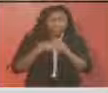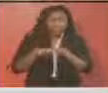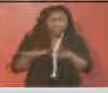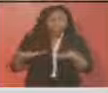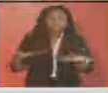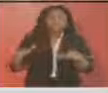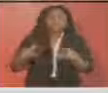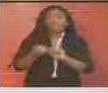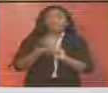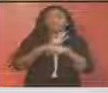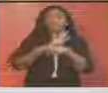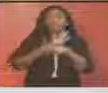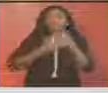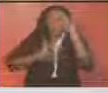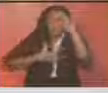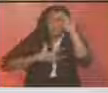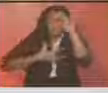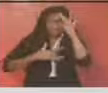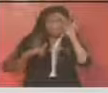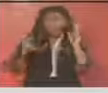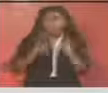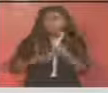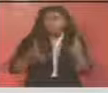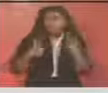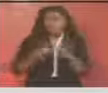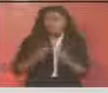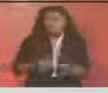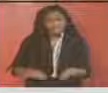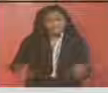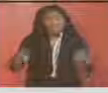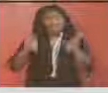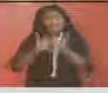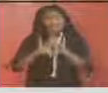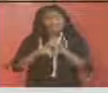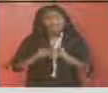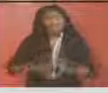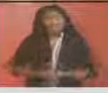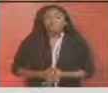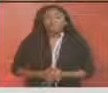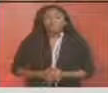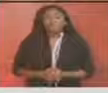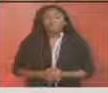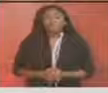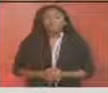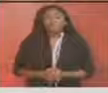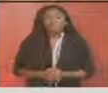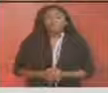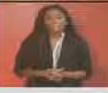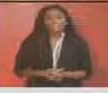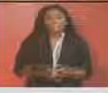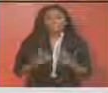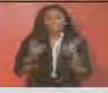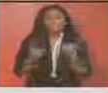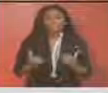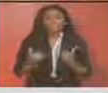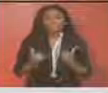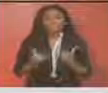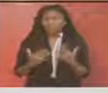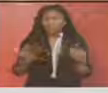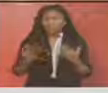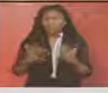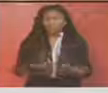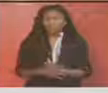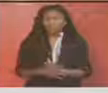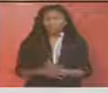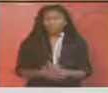person to person. So that is a very important new set of information that we have. Now, as a result of all this, there has been a